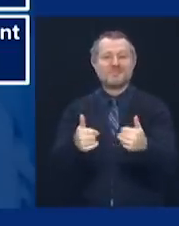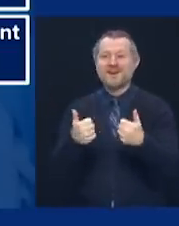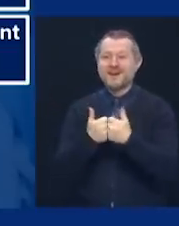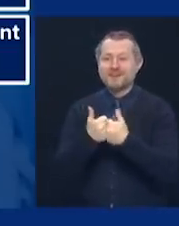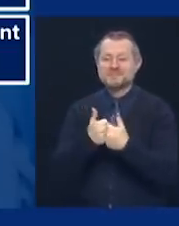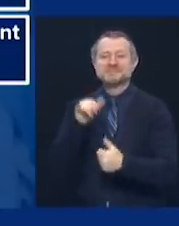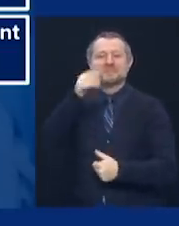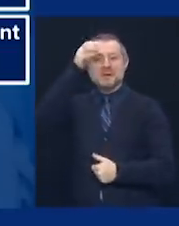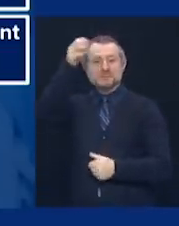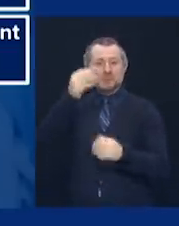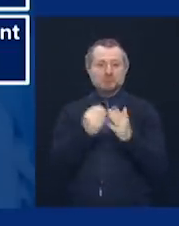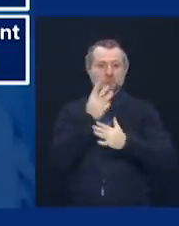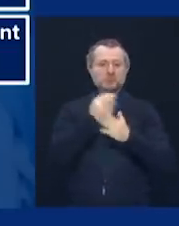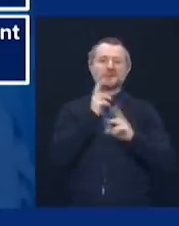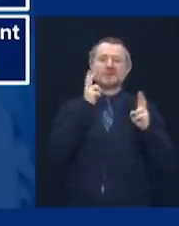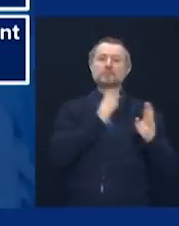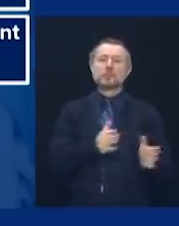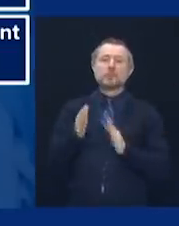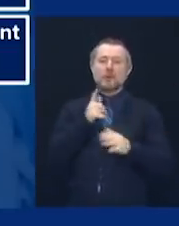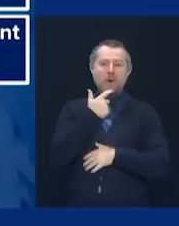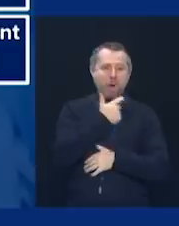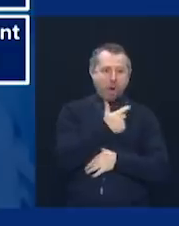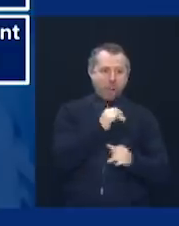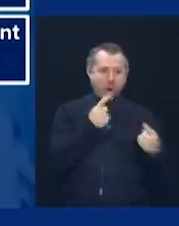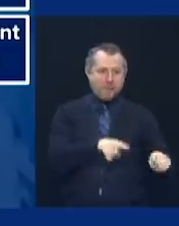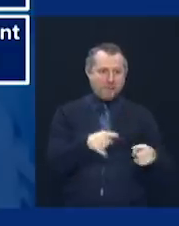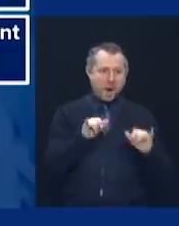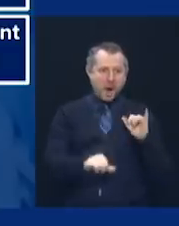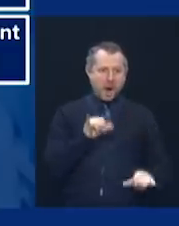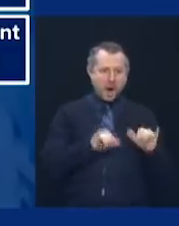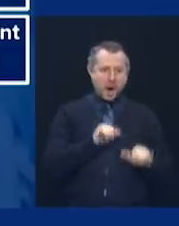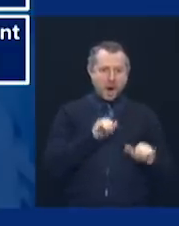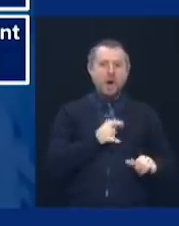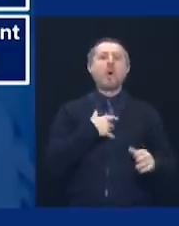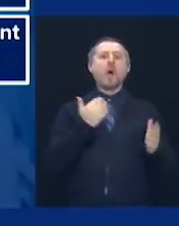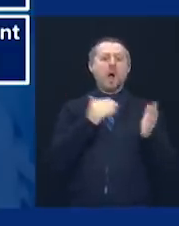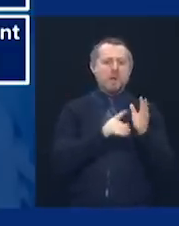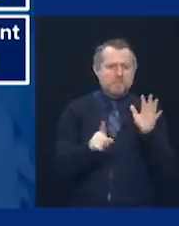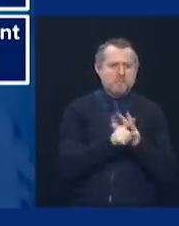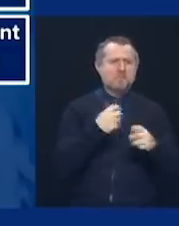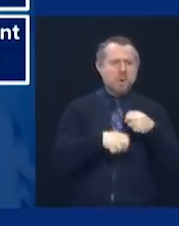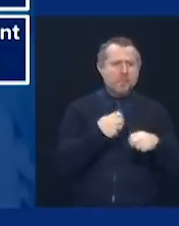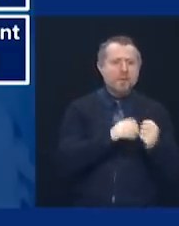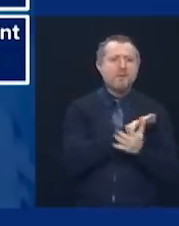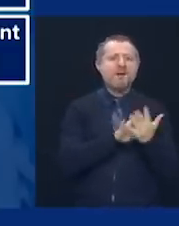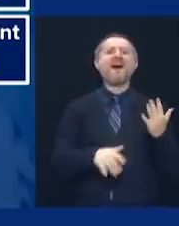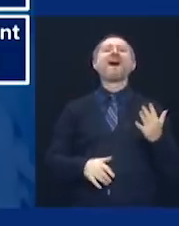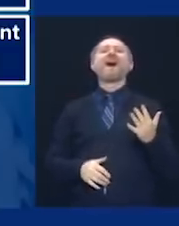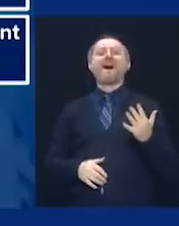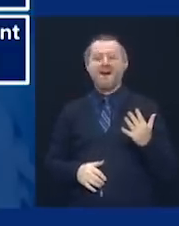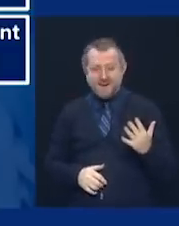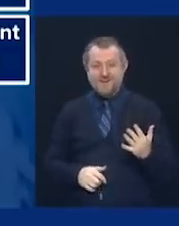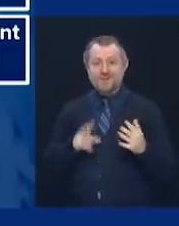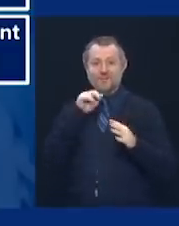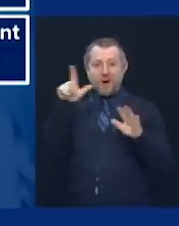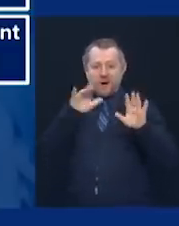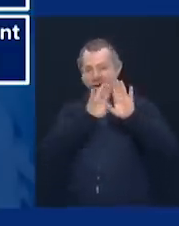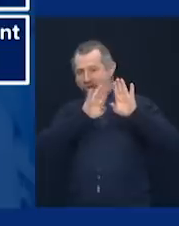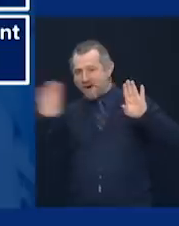the wall in the same places. So fortify the wall where it broke